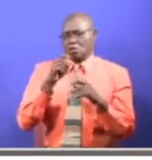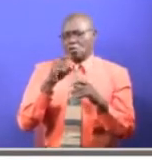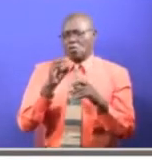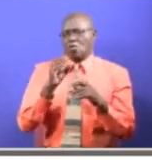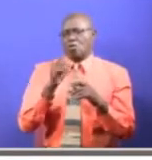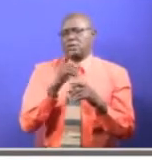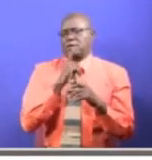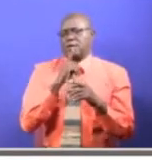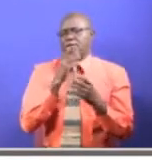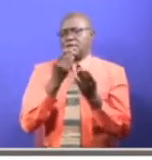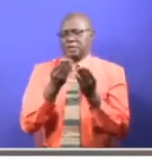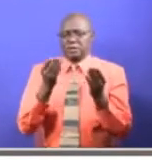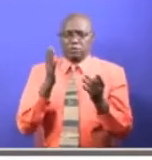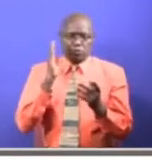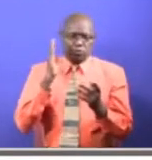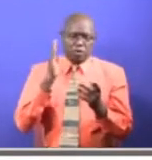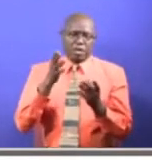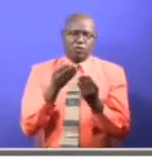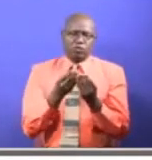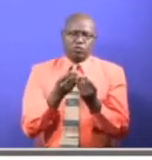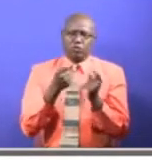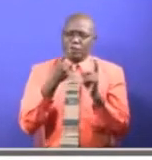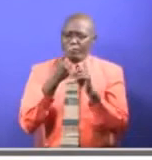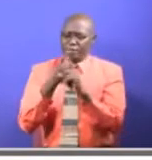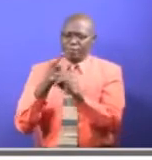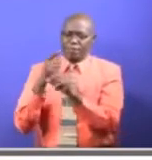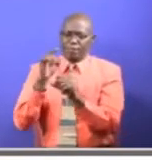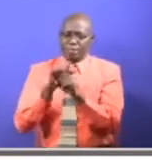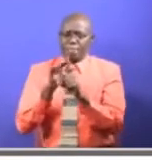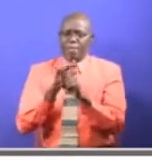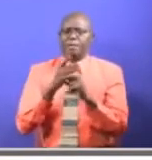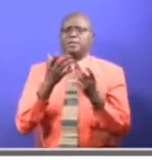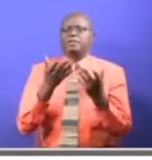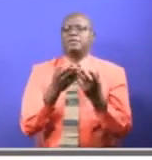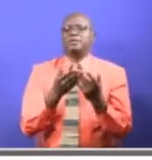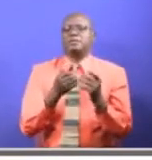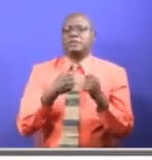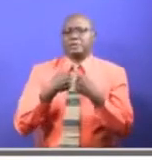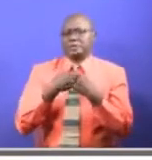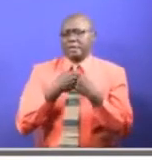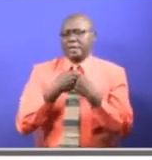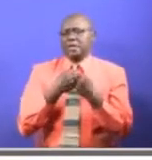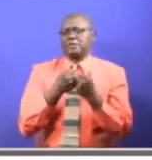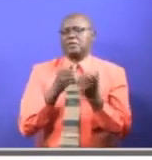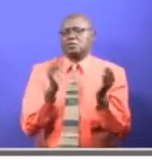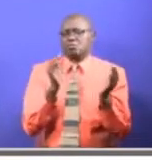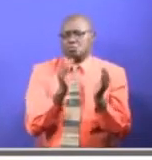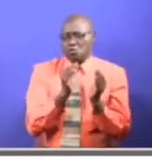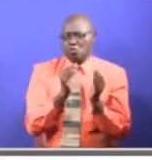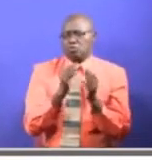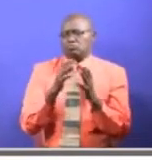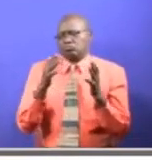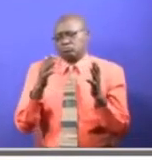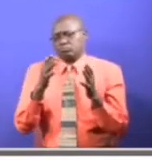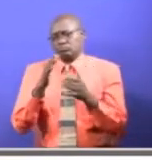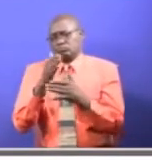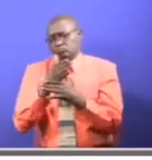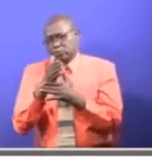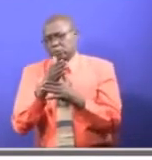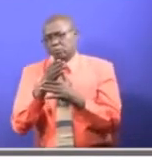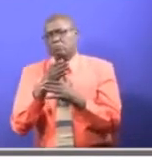will go a long way in mitigating the challenge of access to affordable credit for micro, small and medium-sized